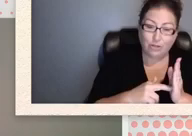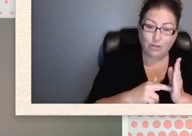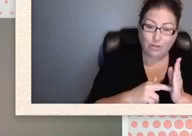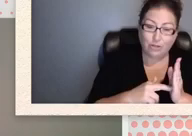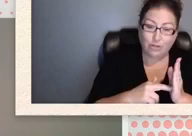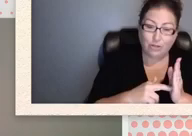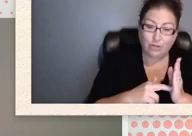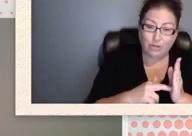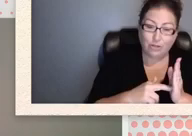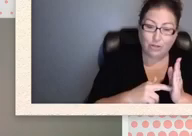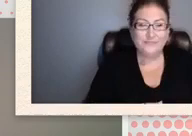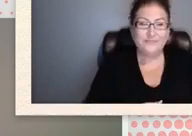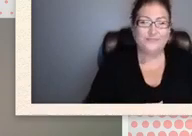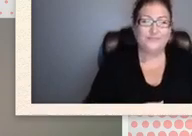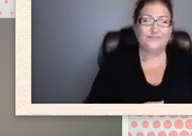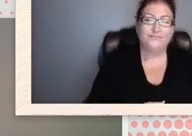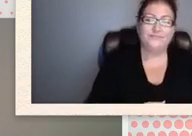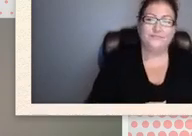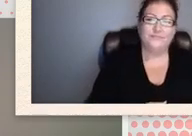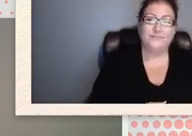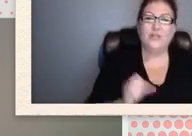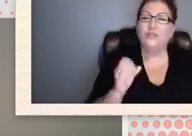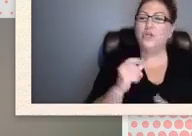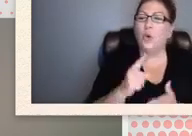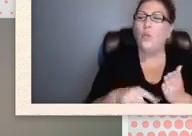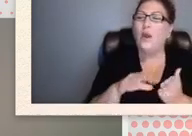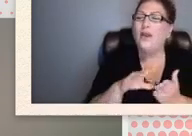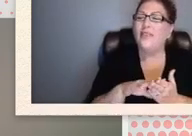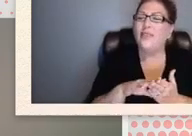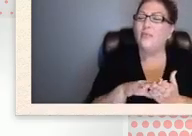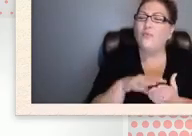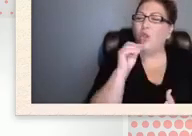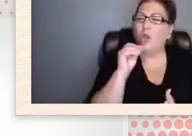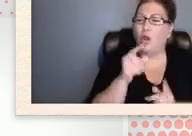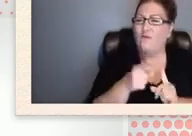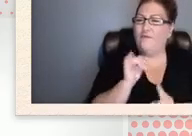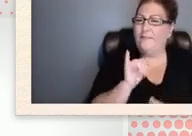slide. So what are the lessons we've learned